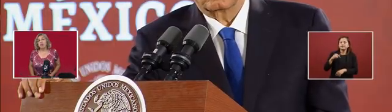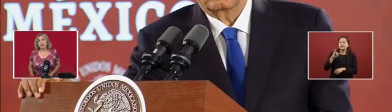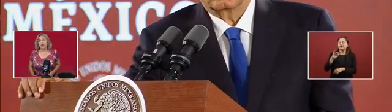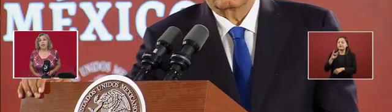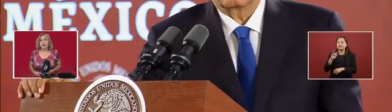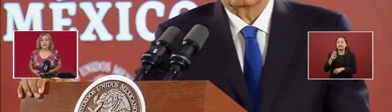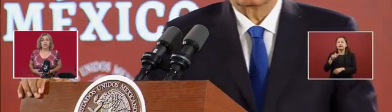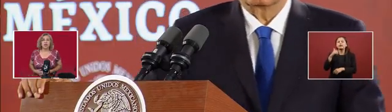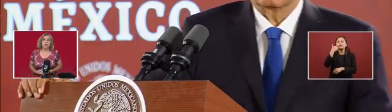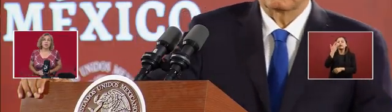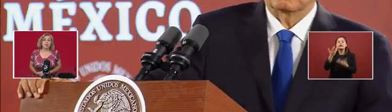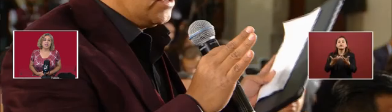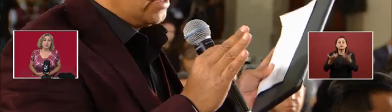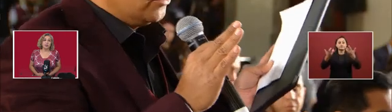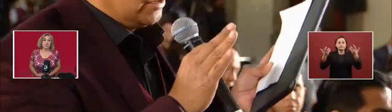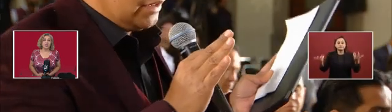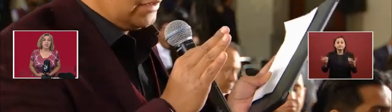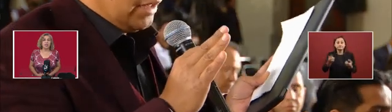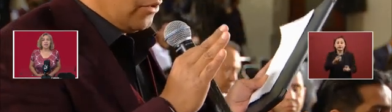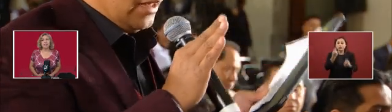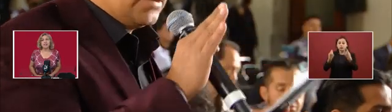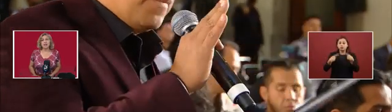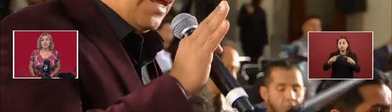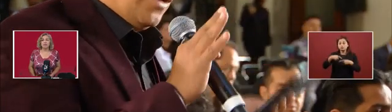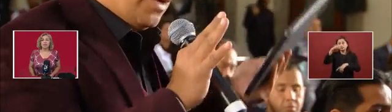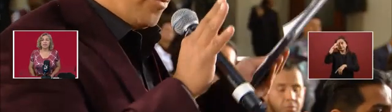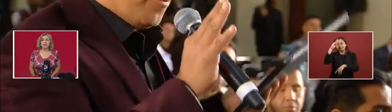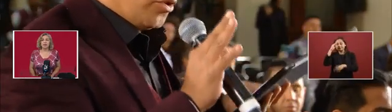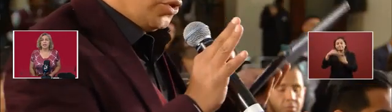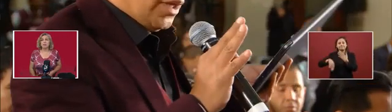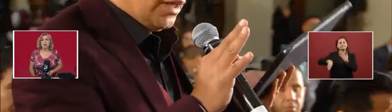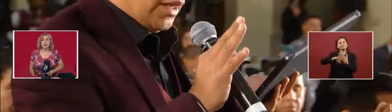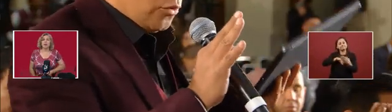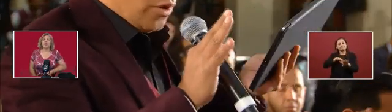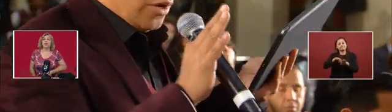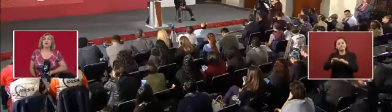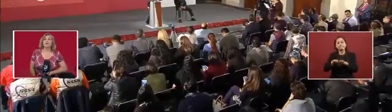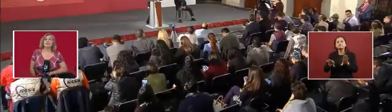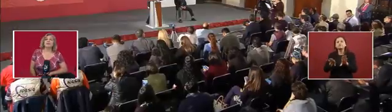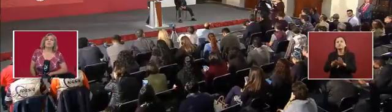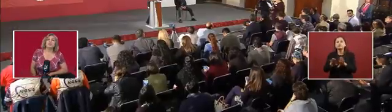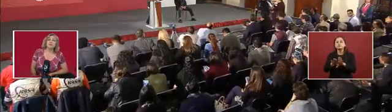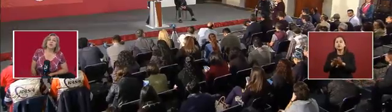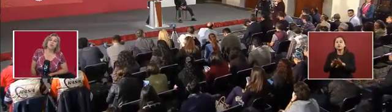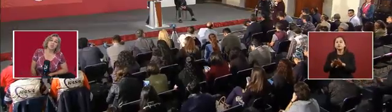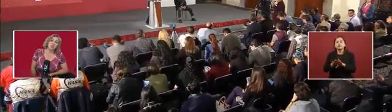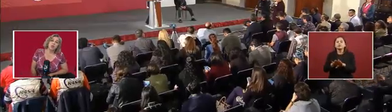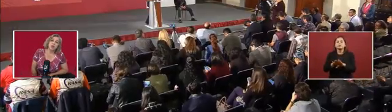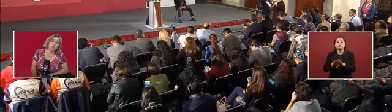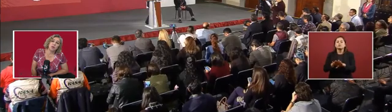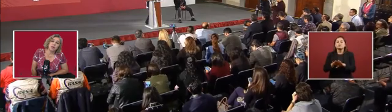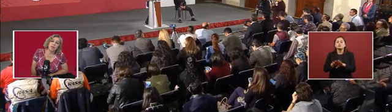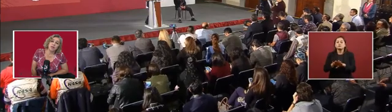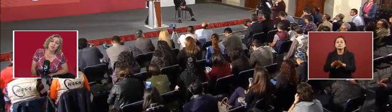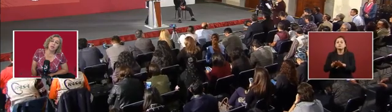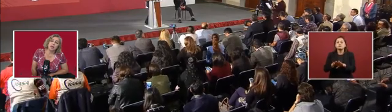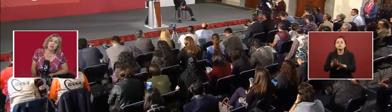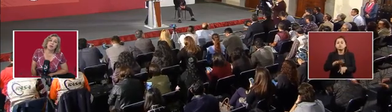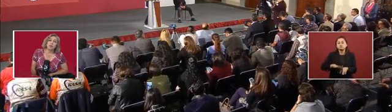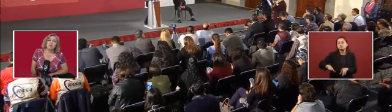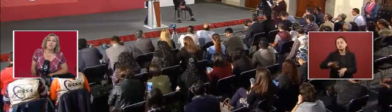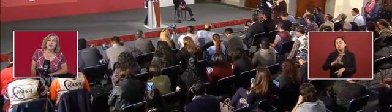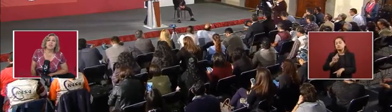against and for la austeridad, no va a haber austerity, medicinas. there's Por not la going to be austeridad, any. They're saying because of austerity, there's not going to be